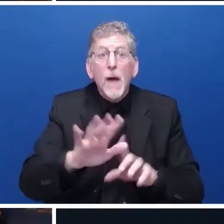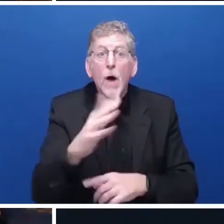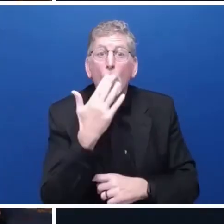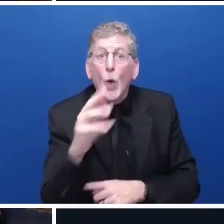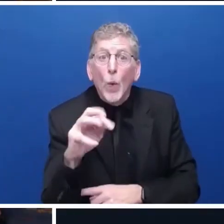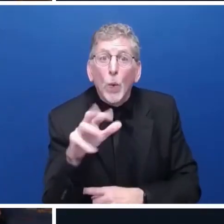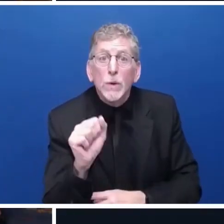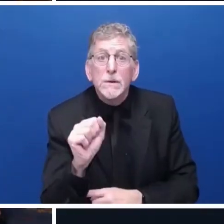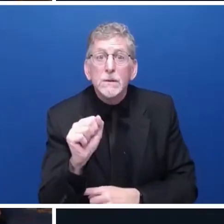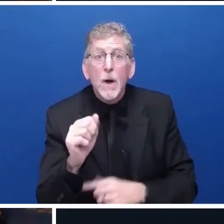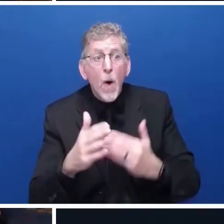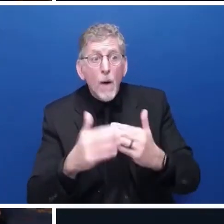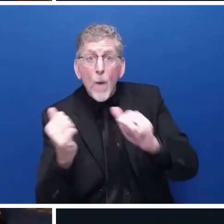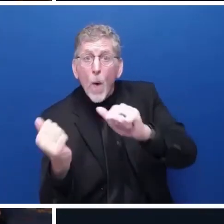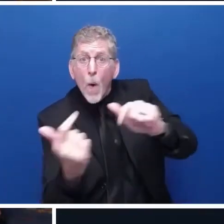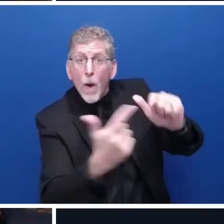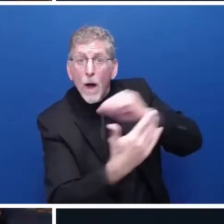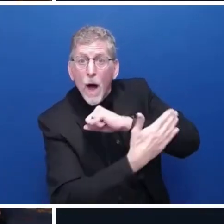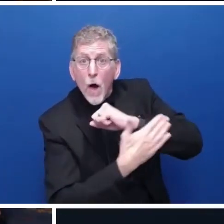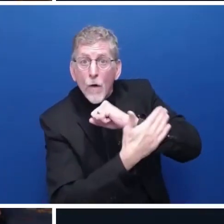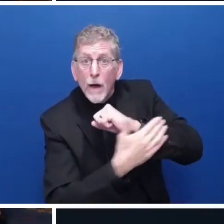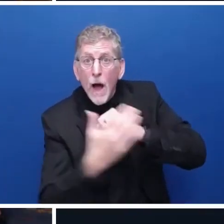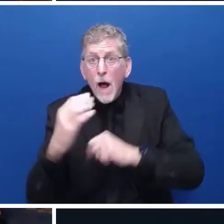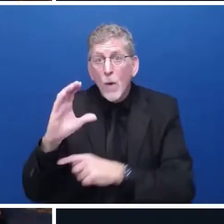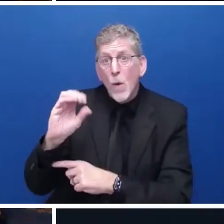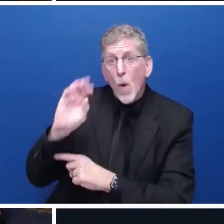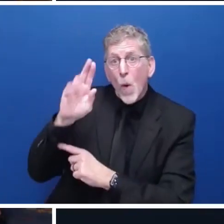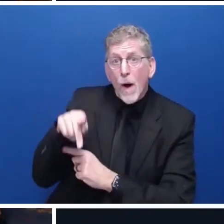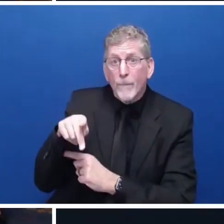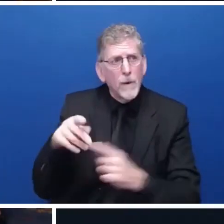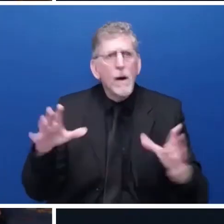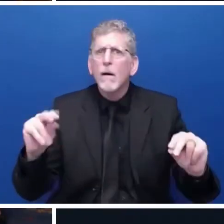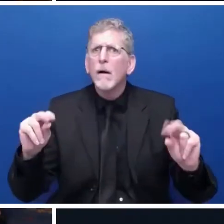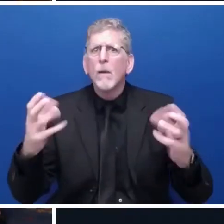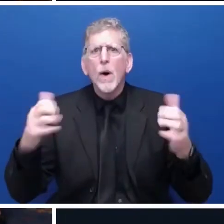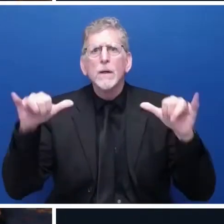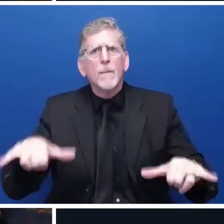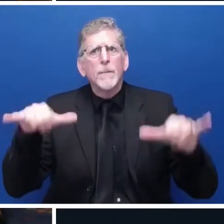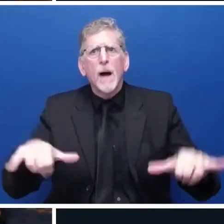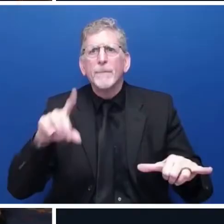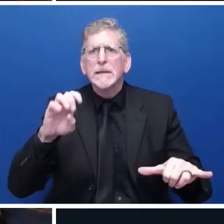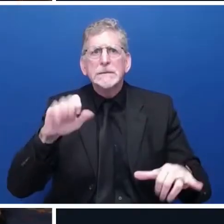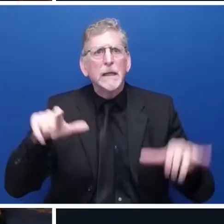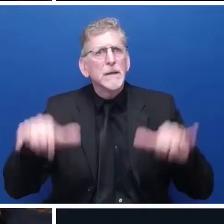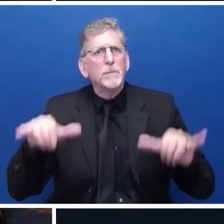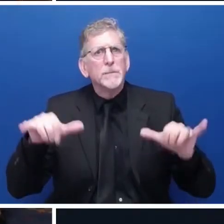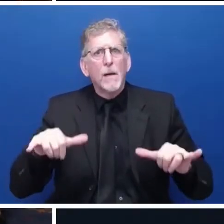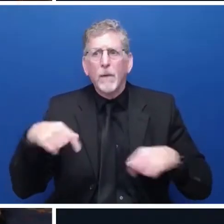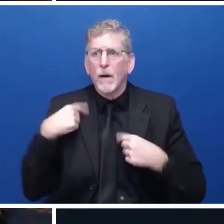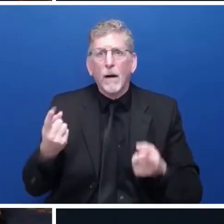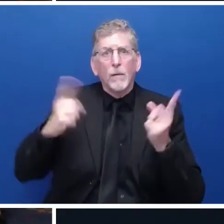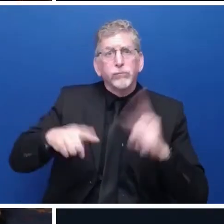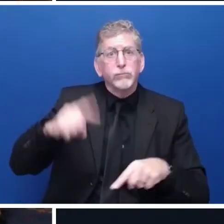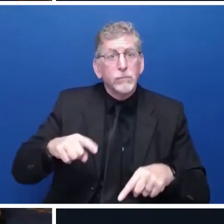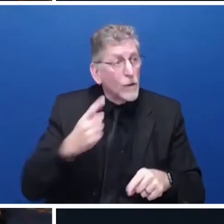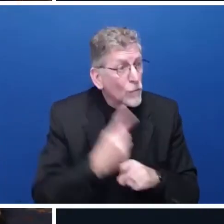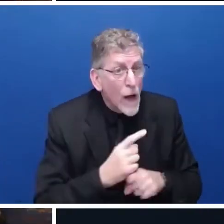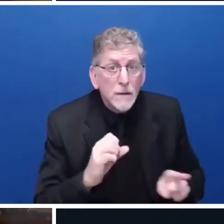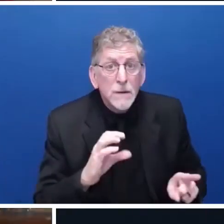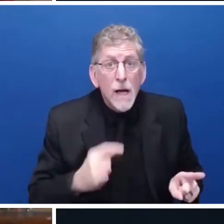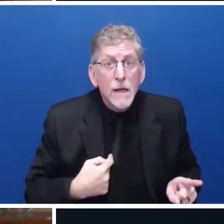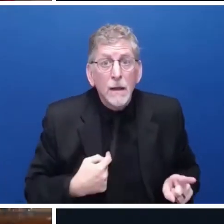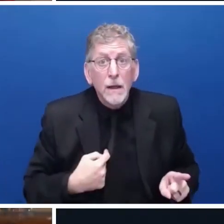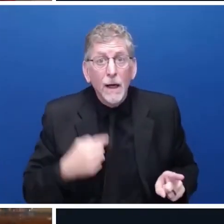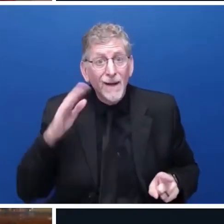made, right, Scott? Knowing that the legal power that I, as president, have to make a new deal could